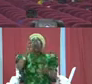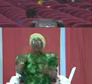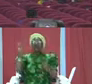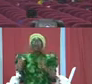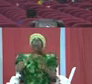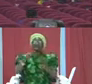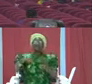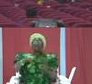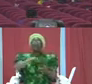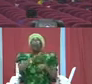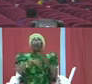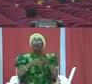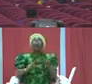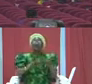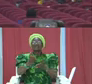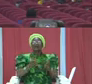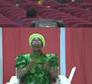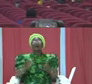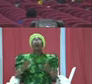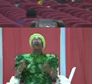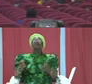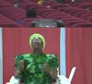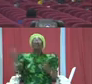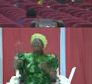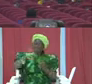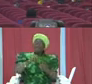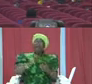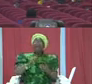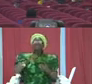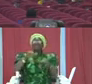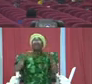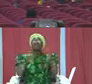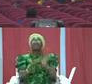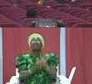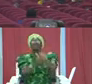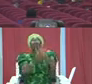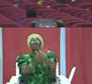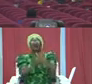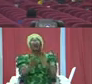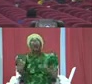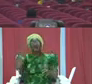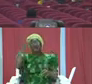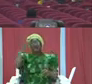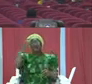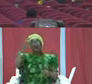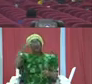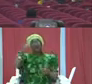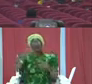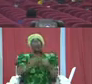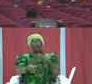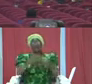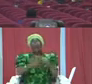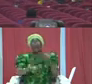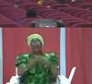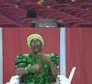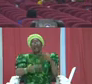And as soon as I give the signal for the bread, you can go ahead and eat and